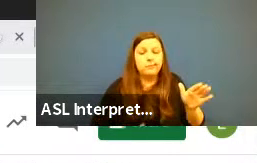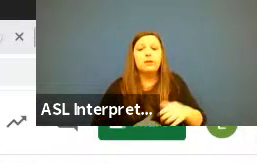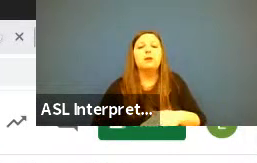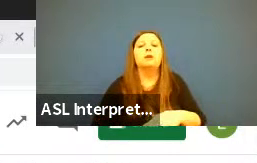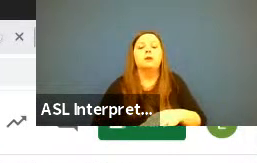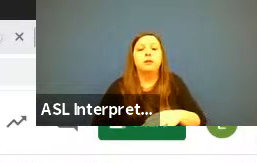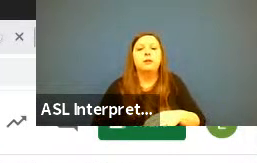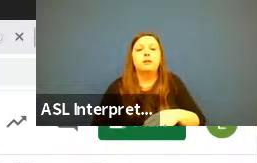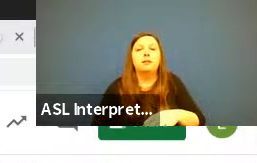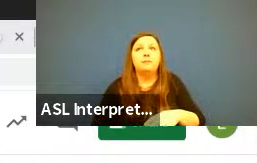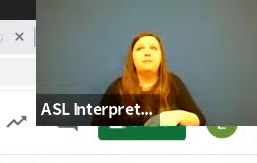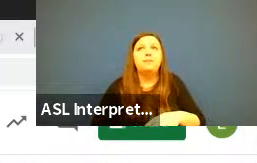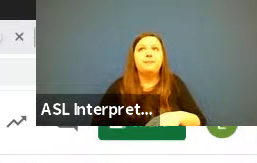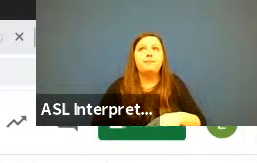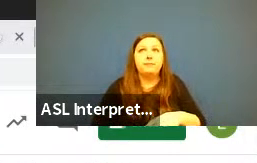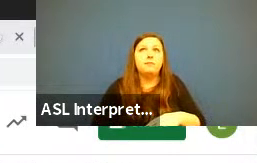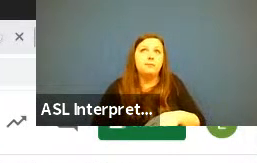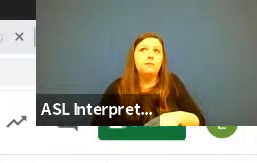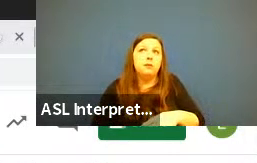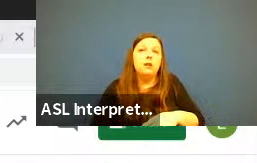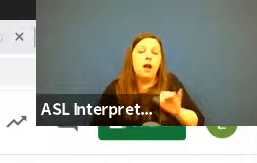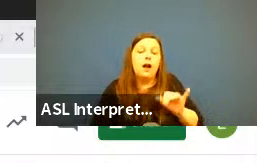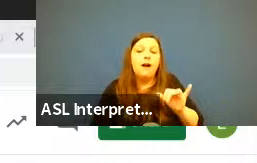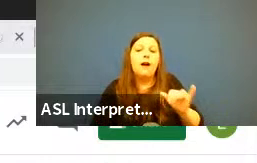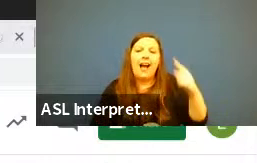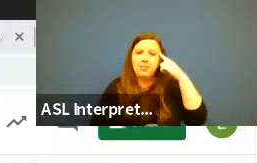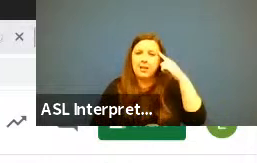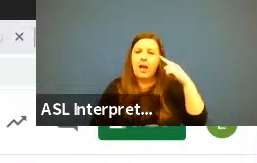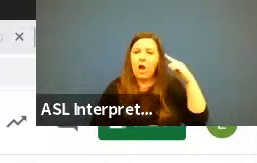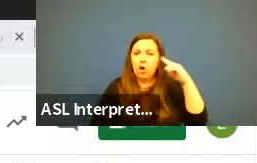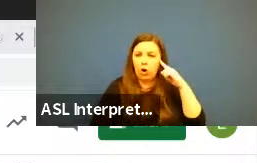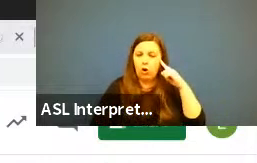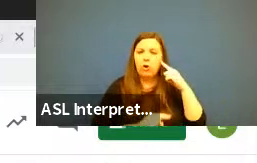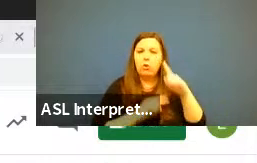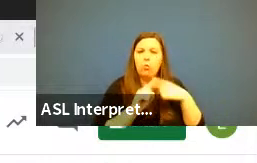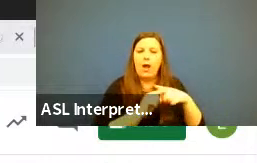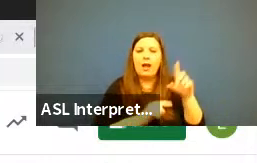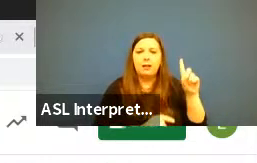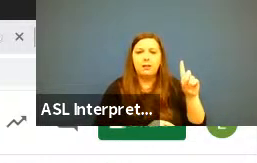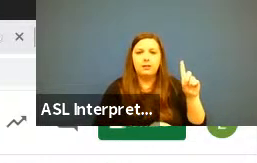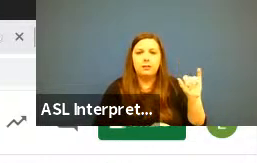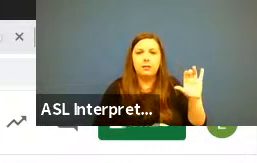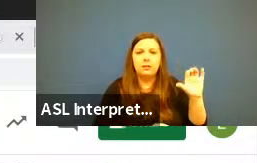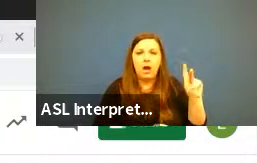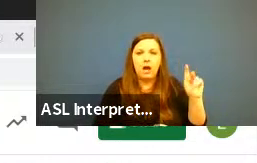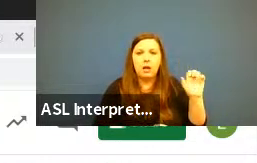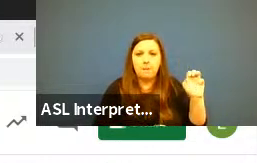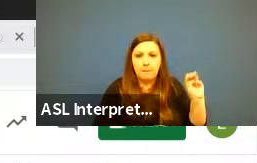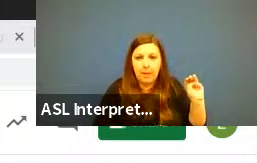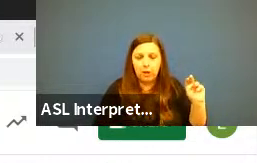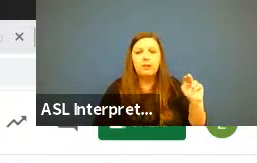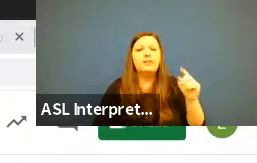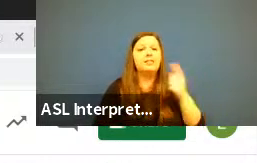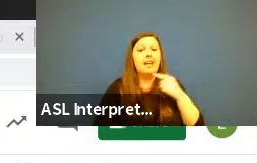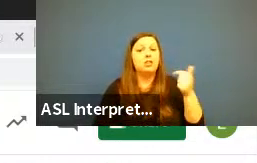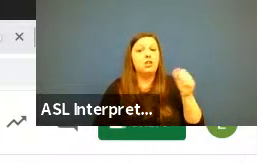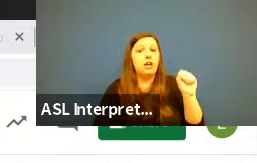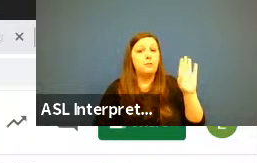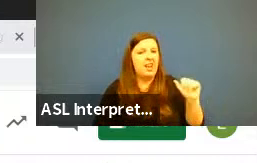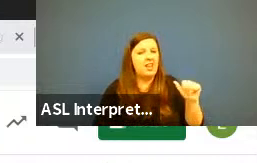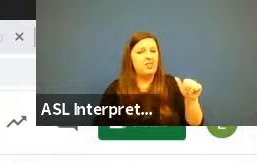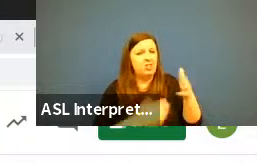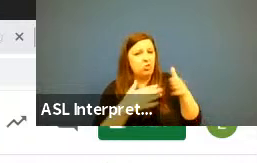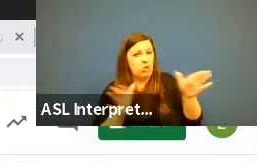that I think I heard when Dr. Dyckman said GSBA that there was general agreement. I